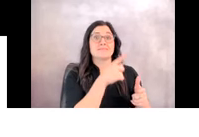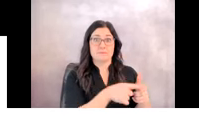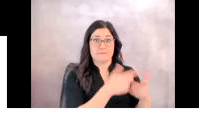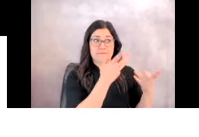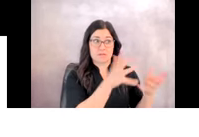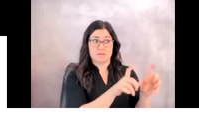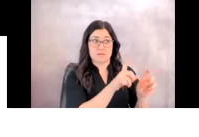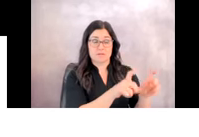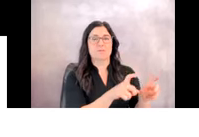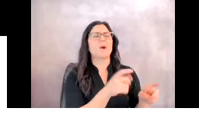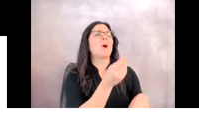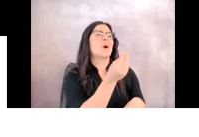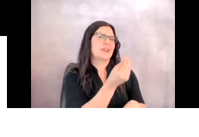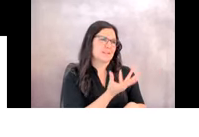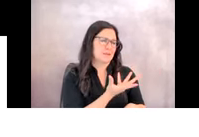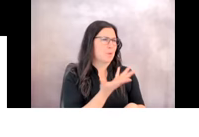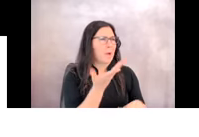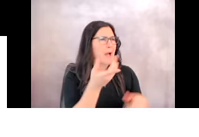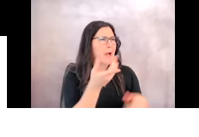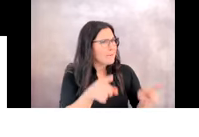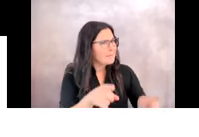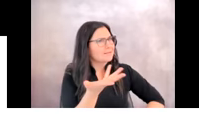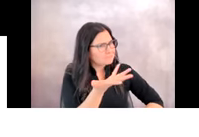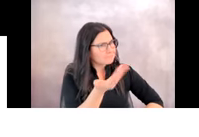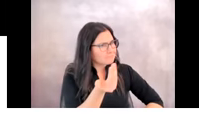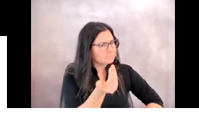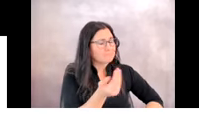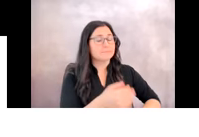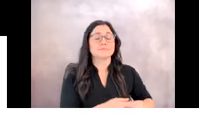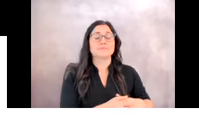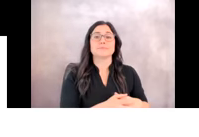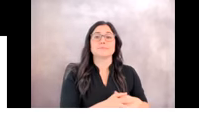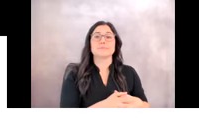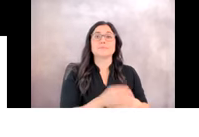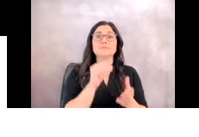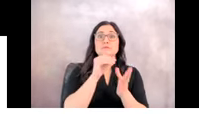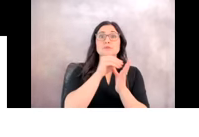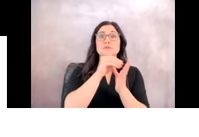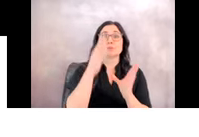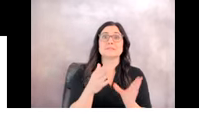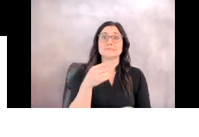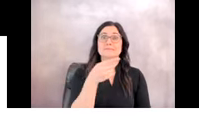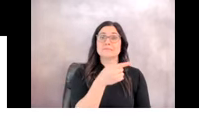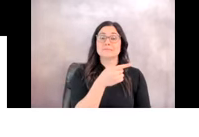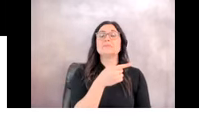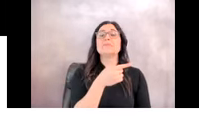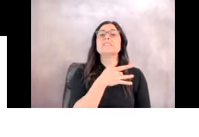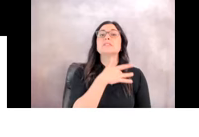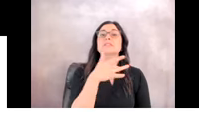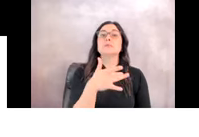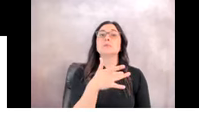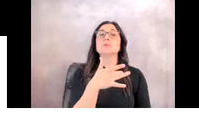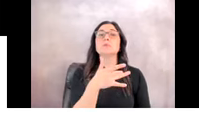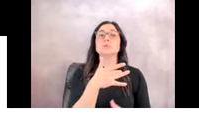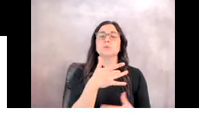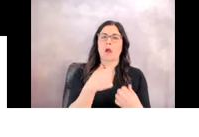so what happened? And our students, I walk away from my